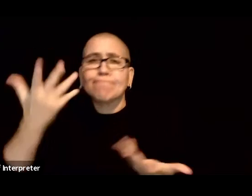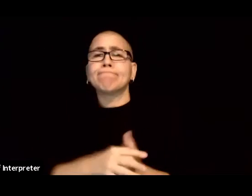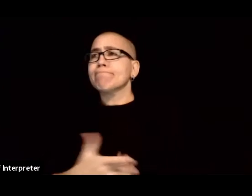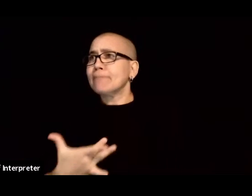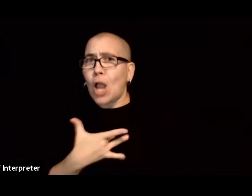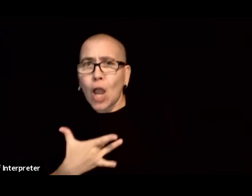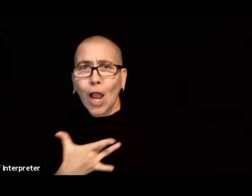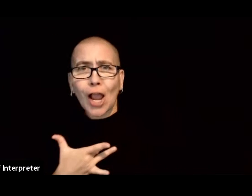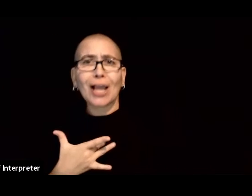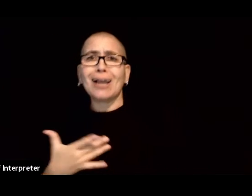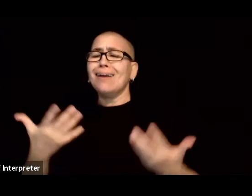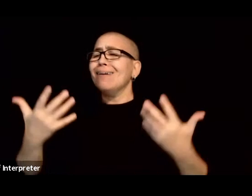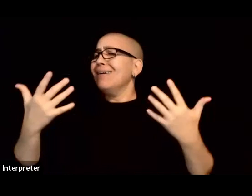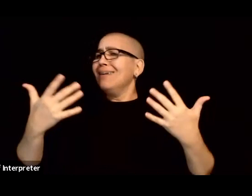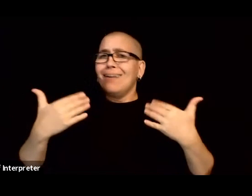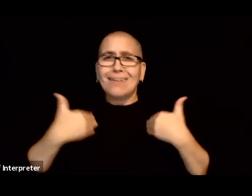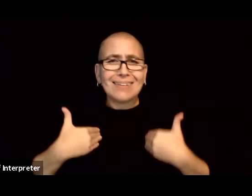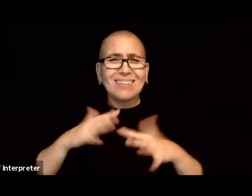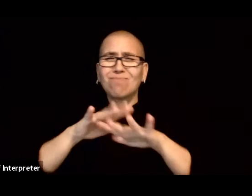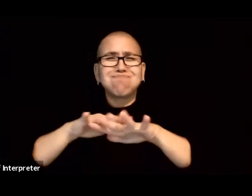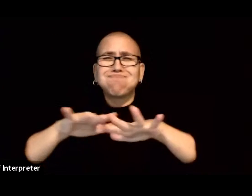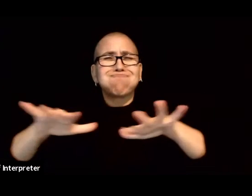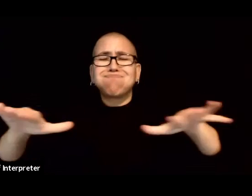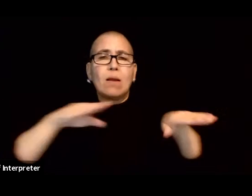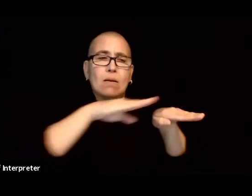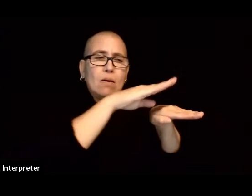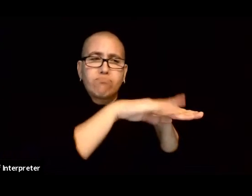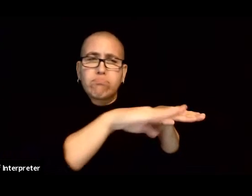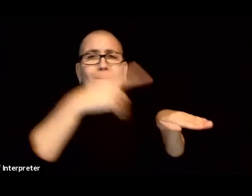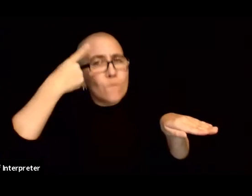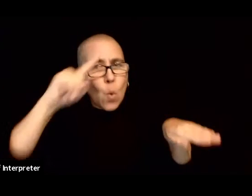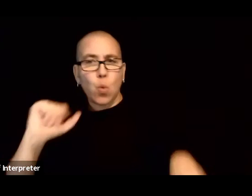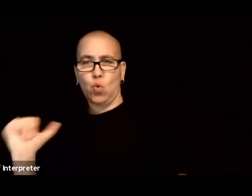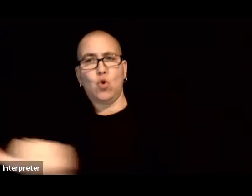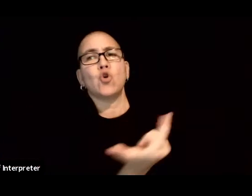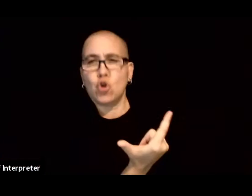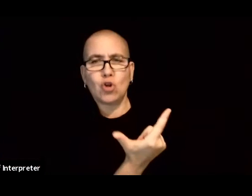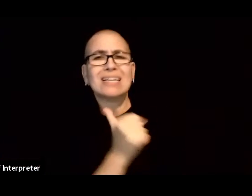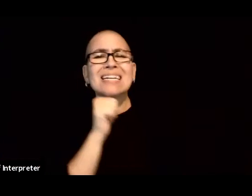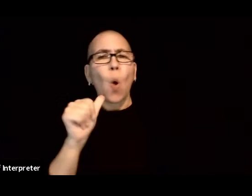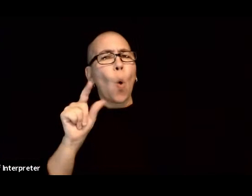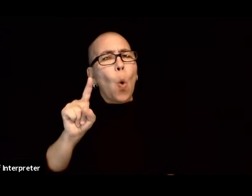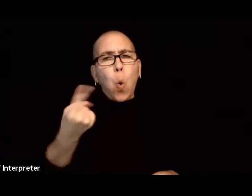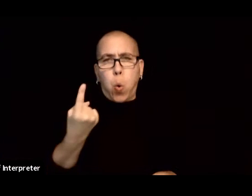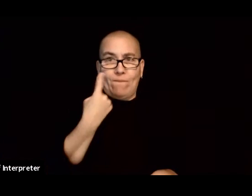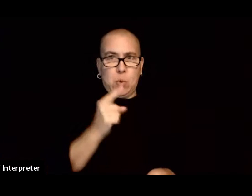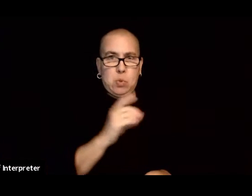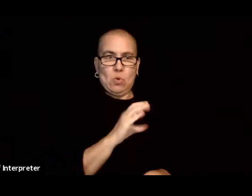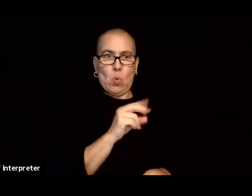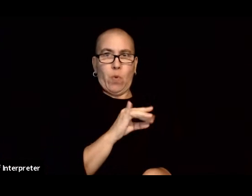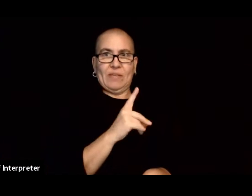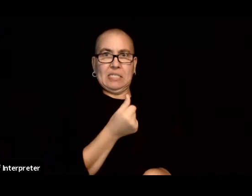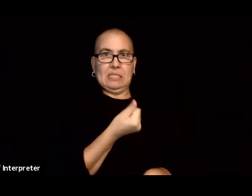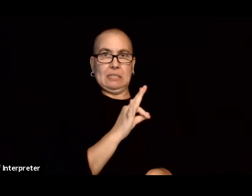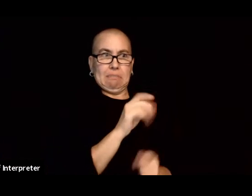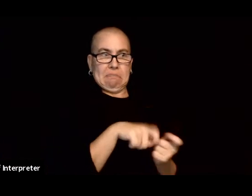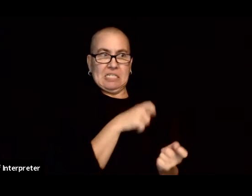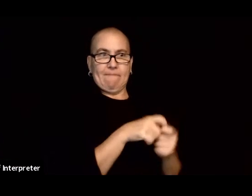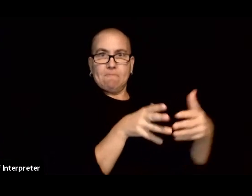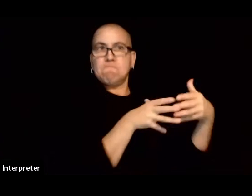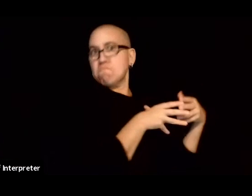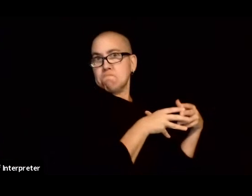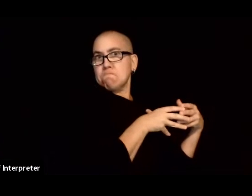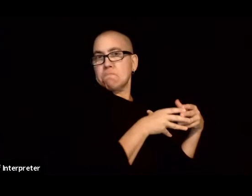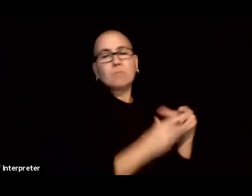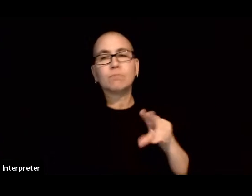we depend upon this hospital capacity to be available for. And I think that the comment that the